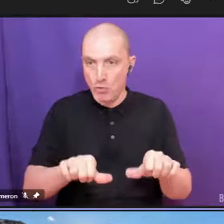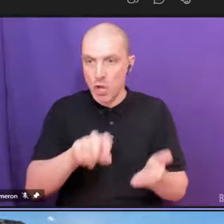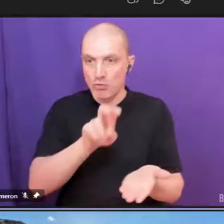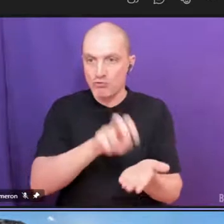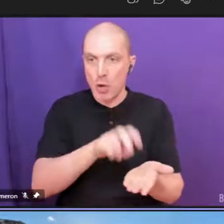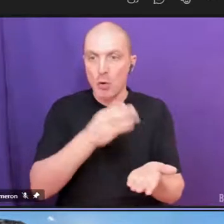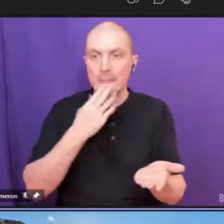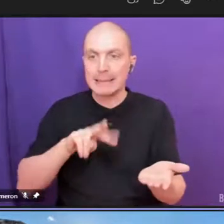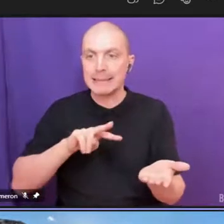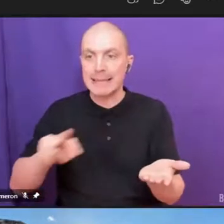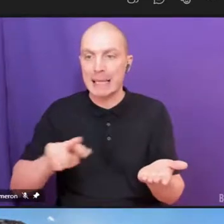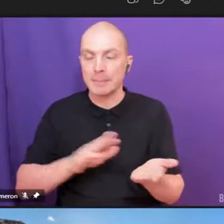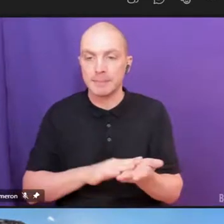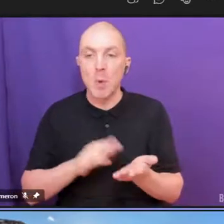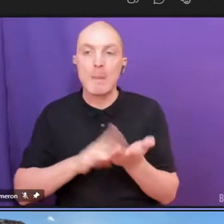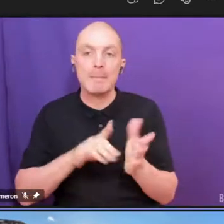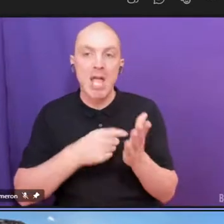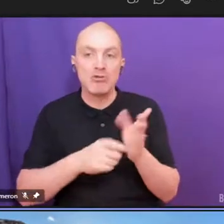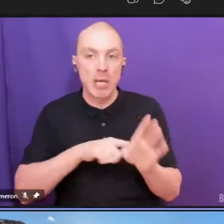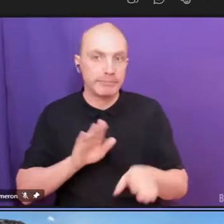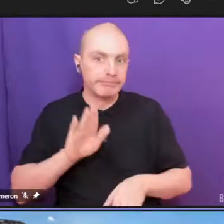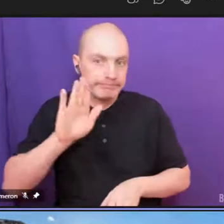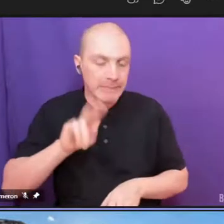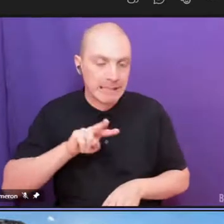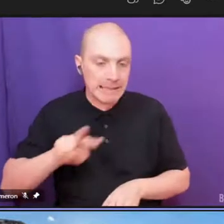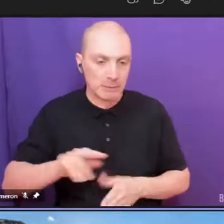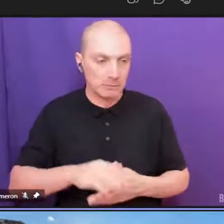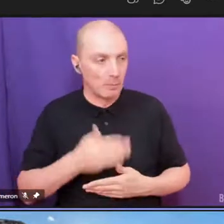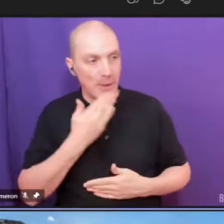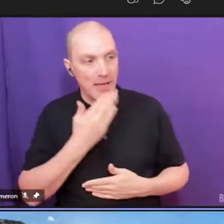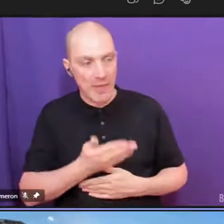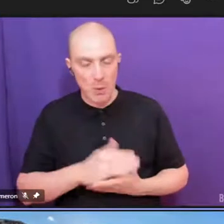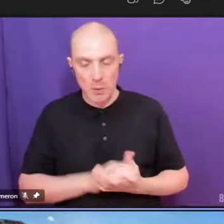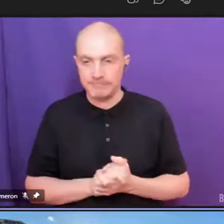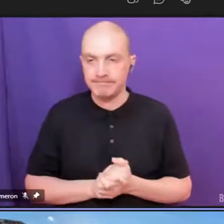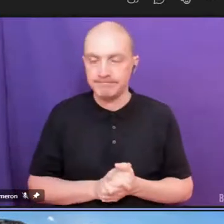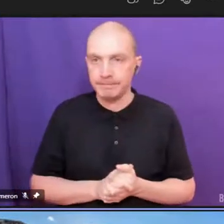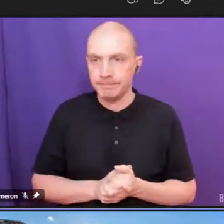I'll second, Eric. Thank you, Mary. And